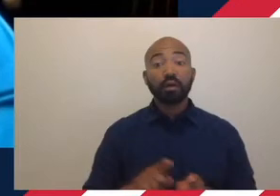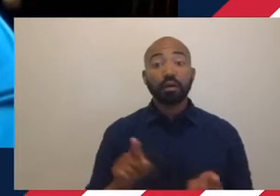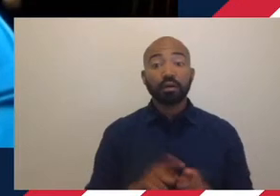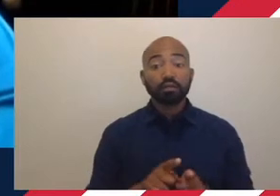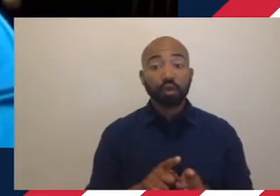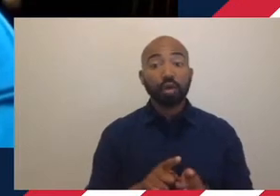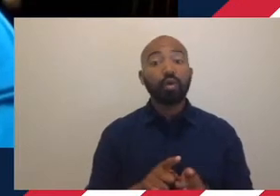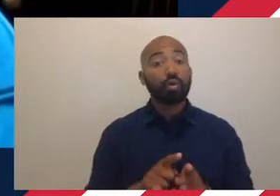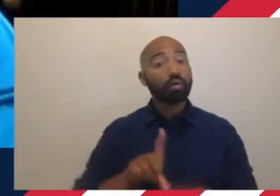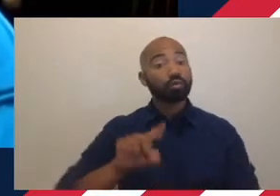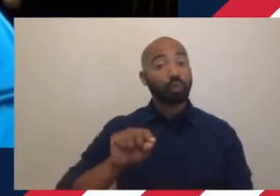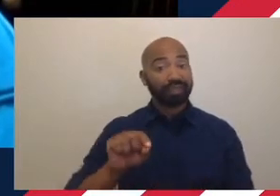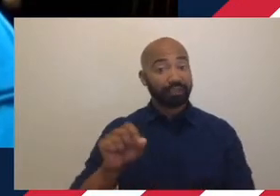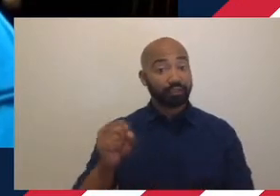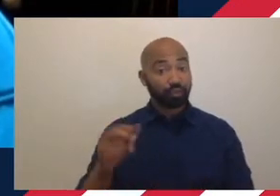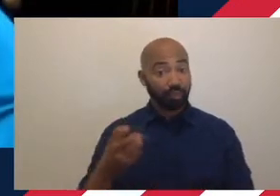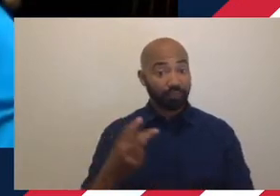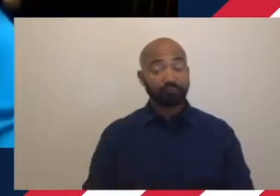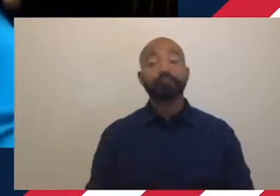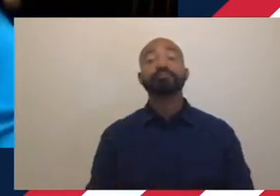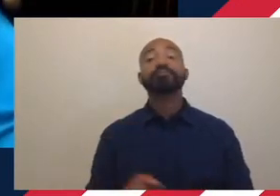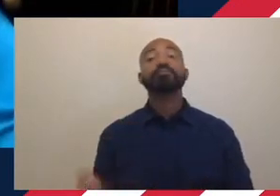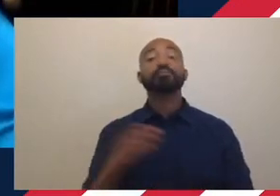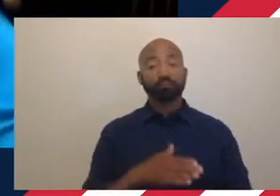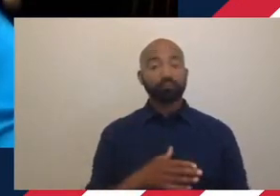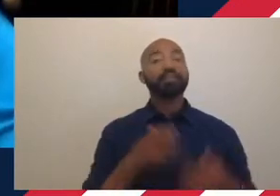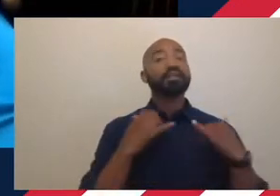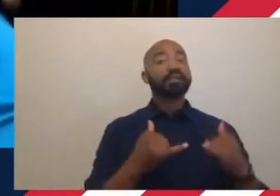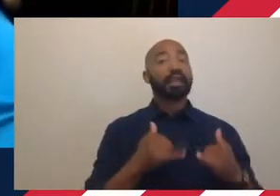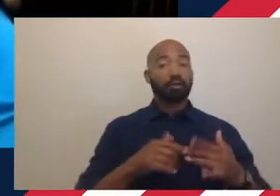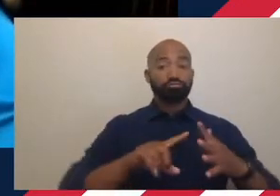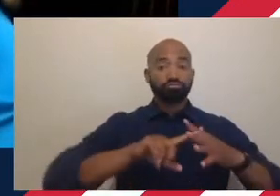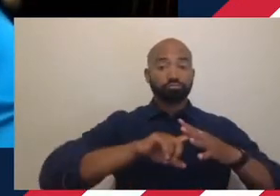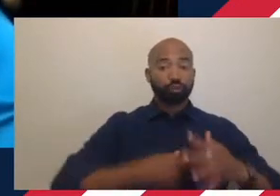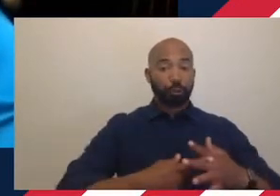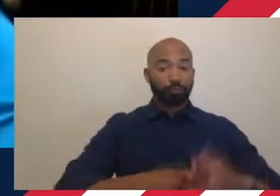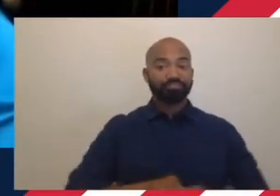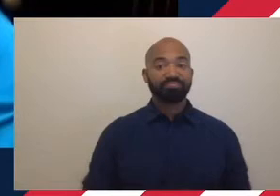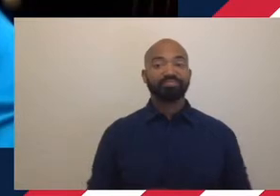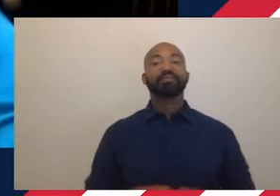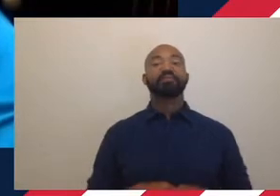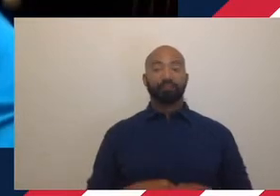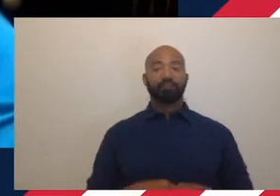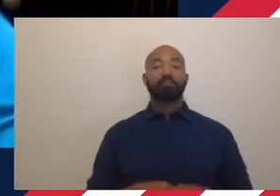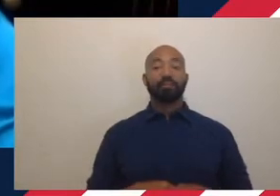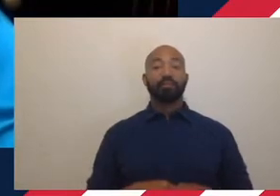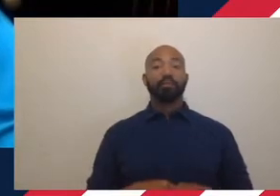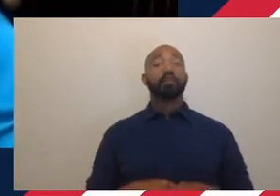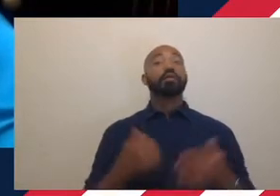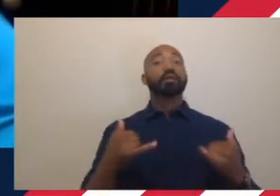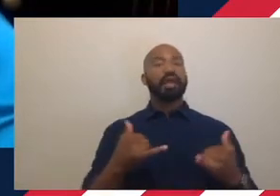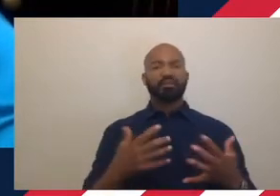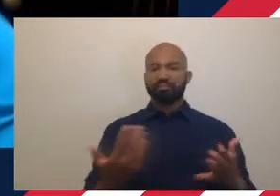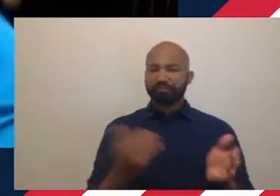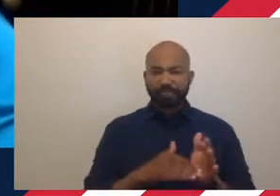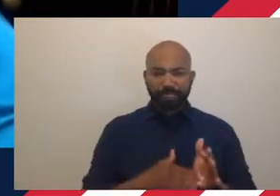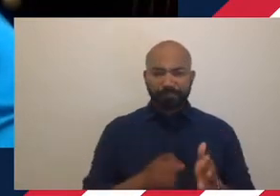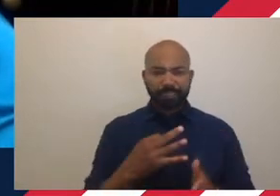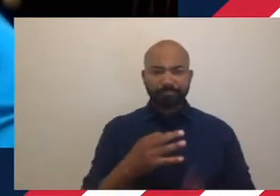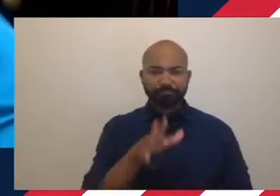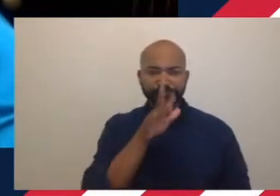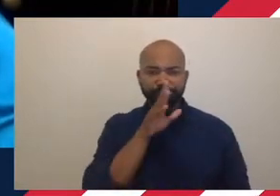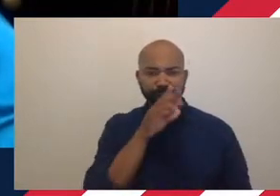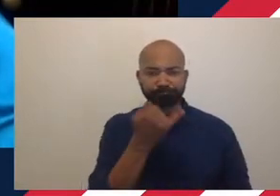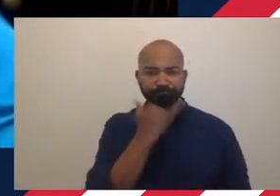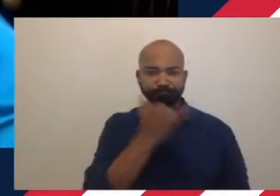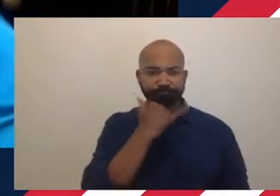2012. And now let's get started. So my apologies if I mispronounce any